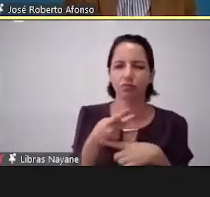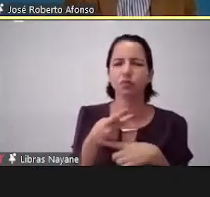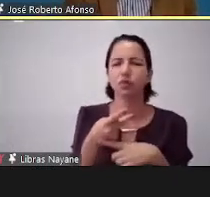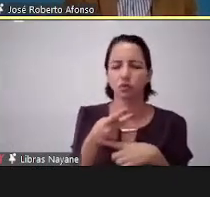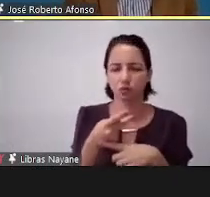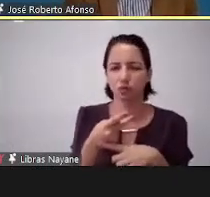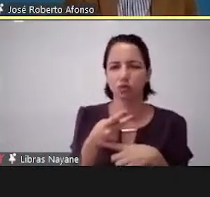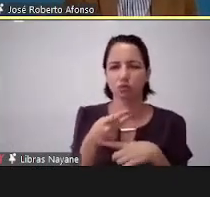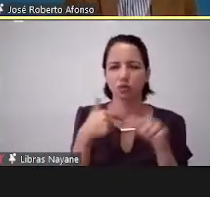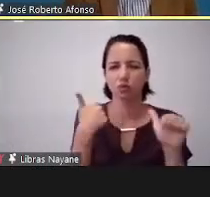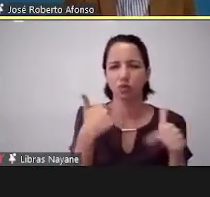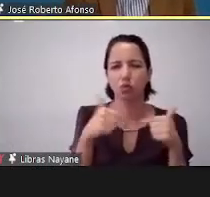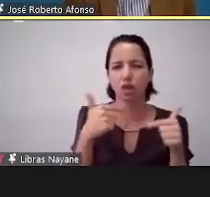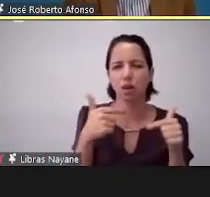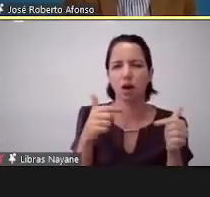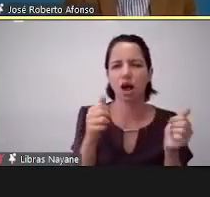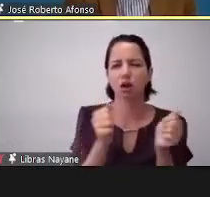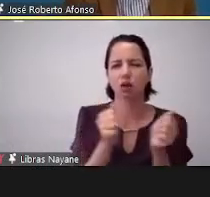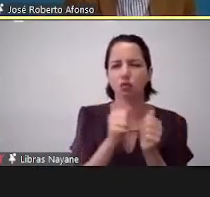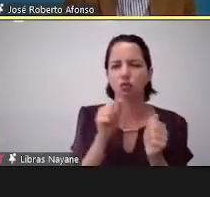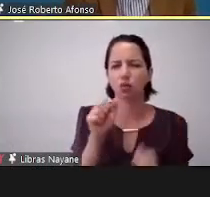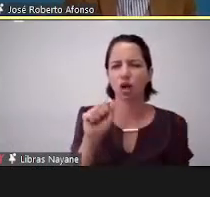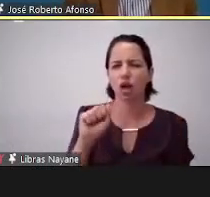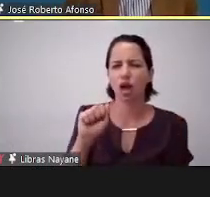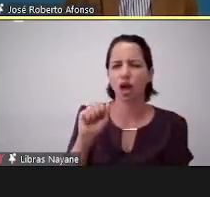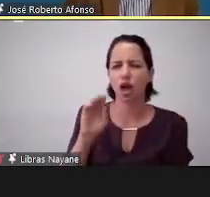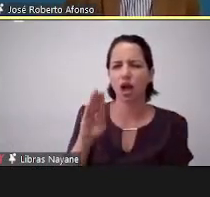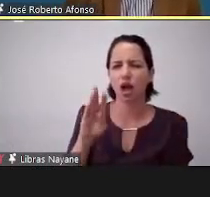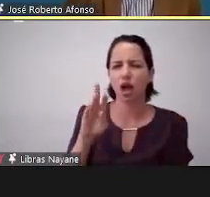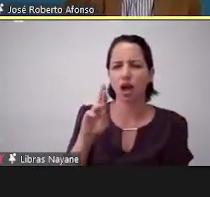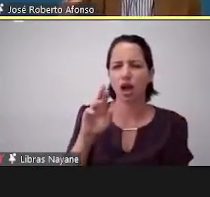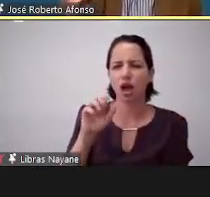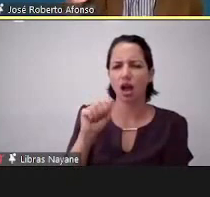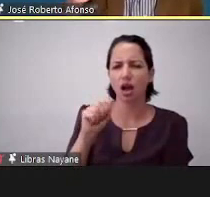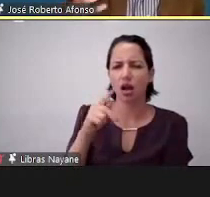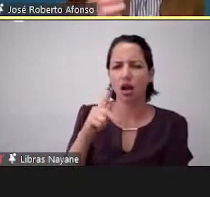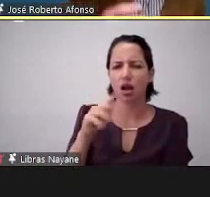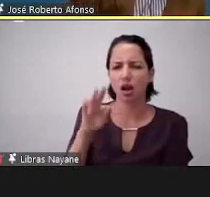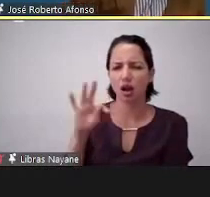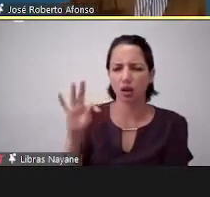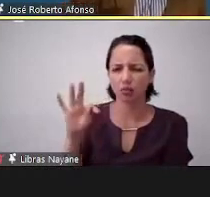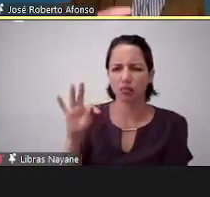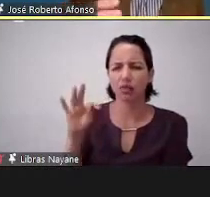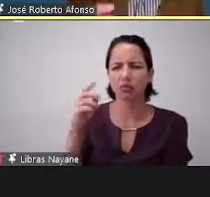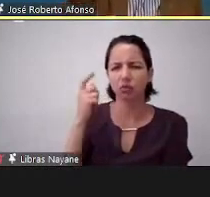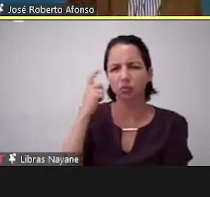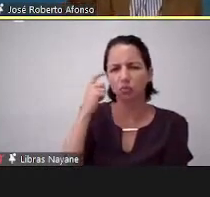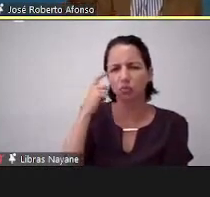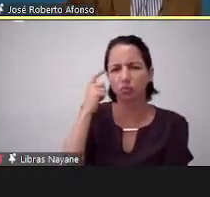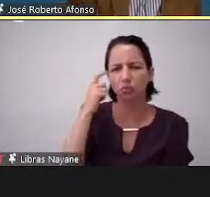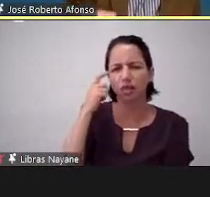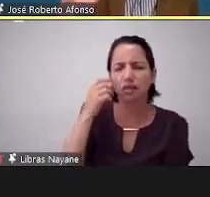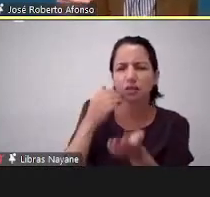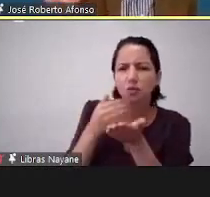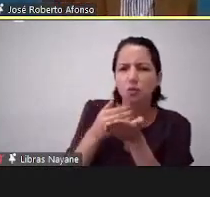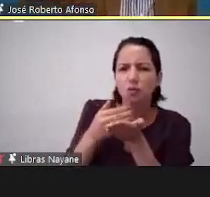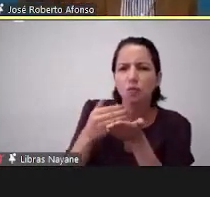our particular case for different possibilities, different